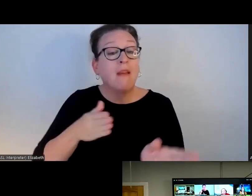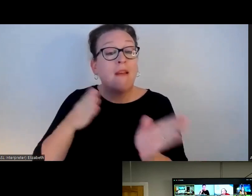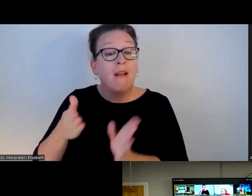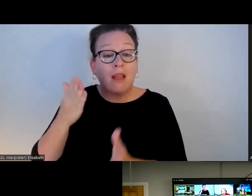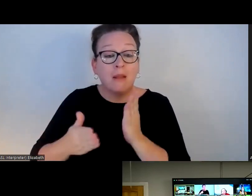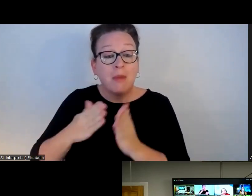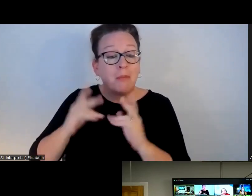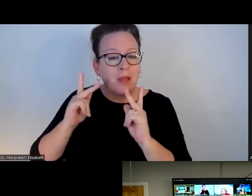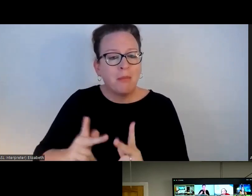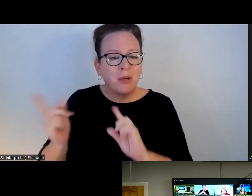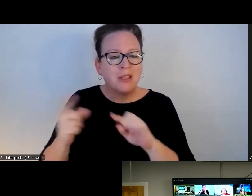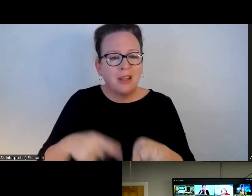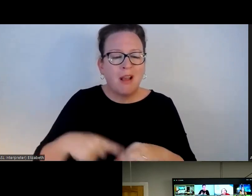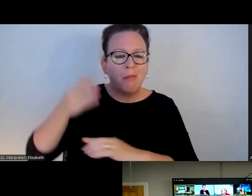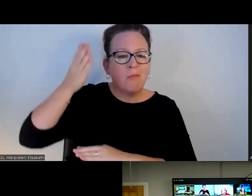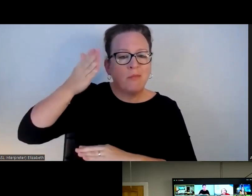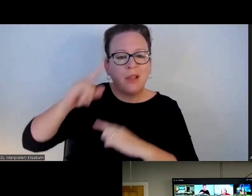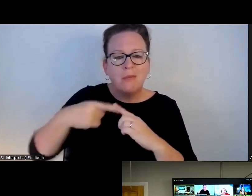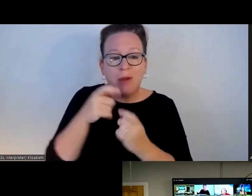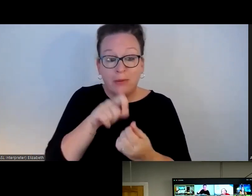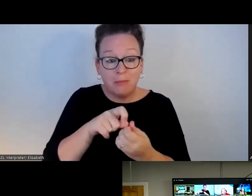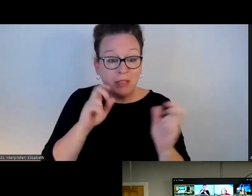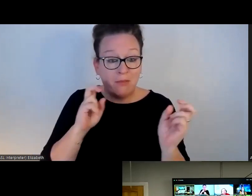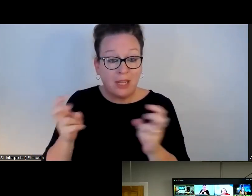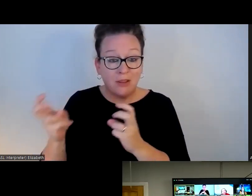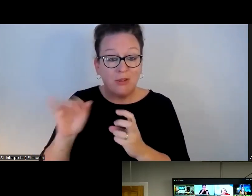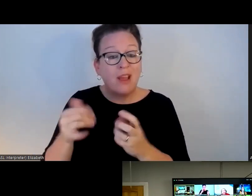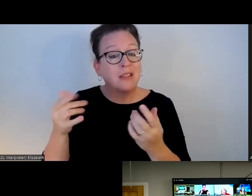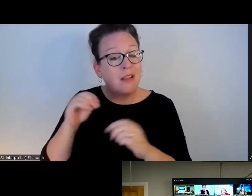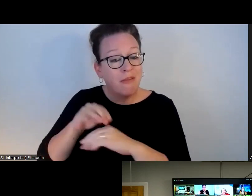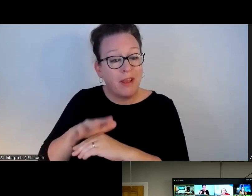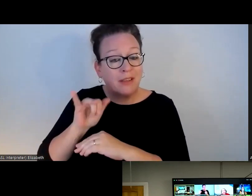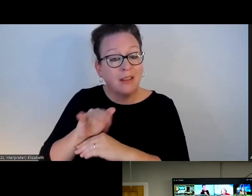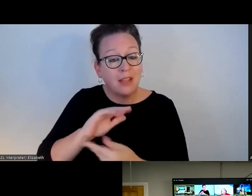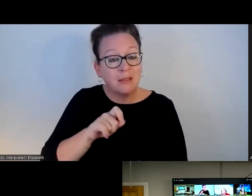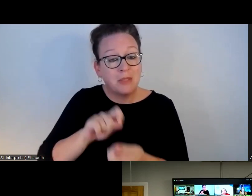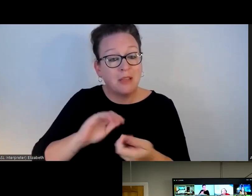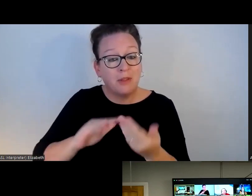an issue, a local organization that is happening in that particular community.